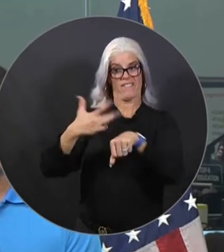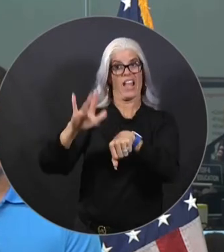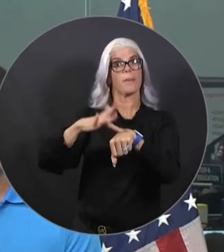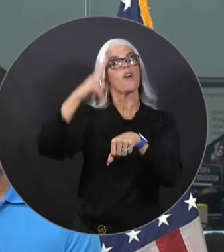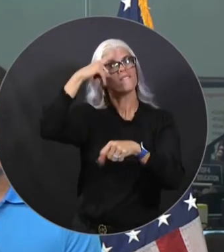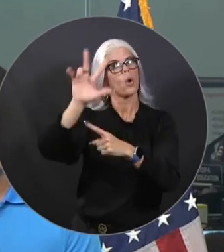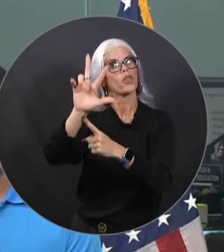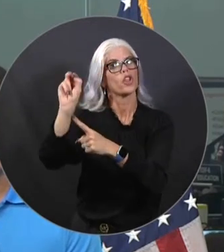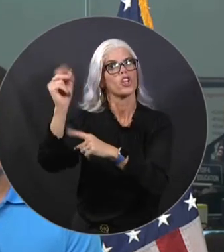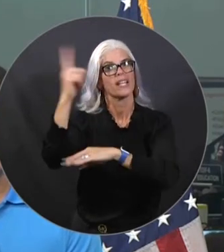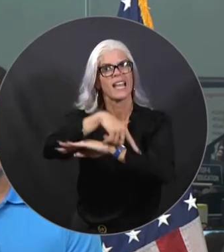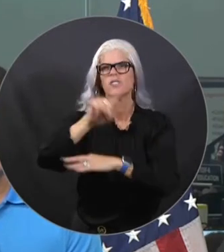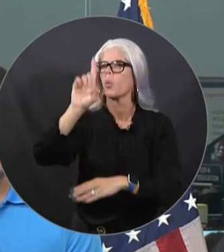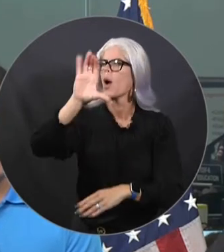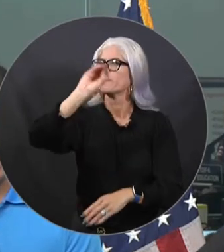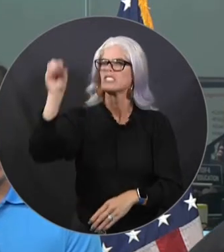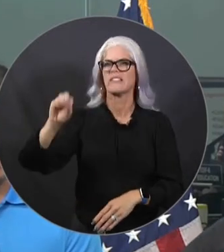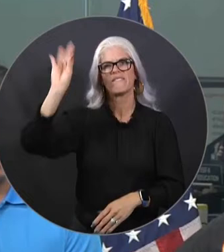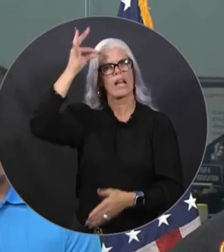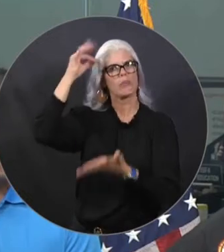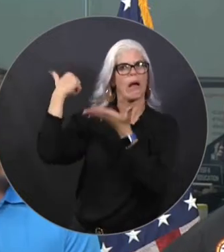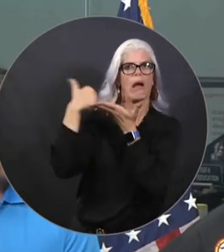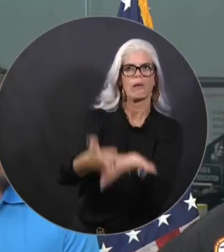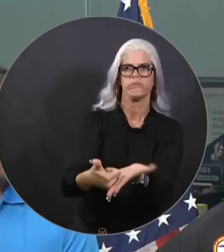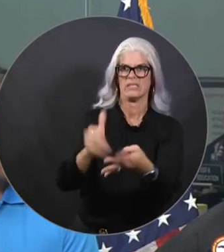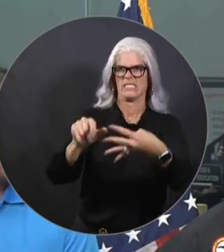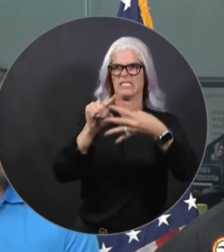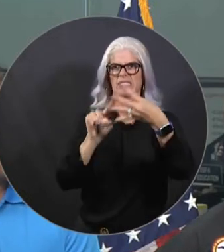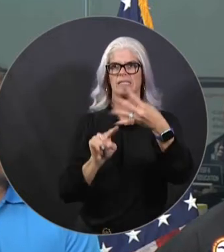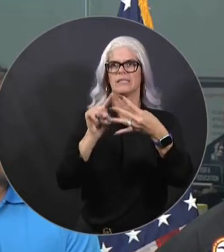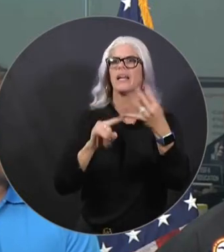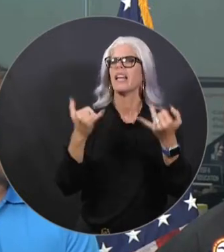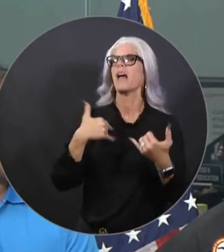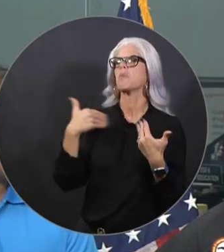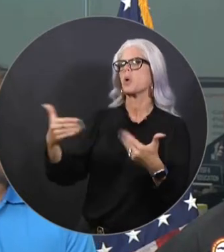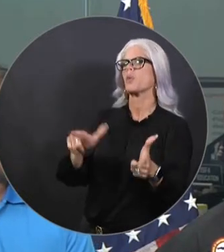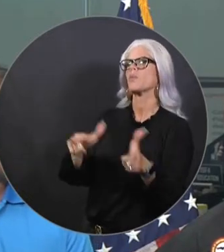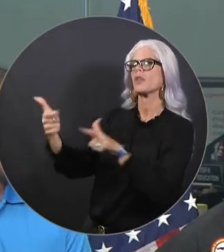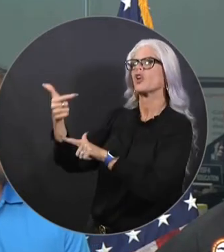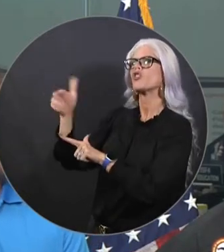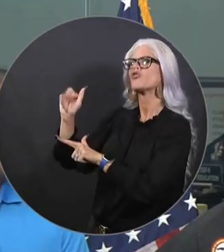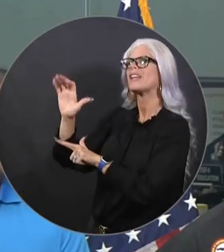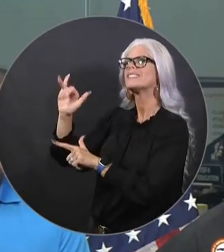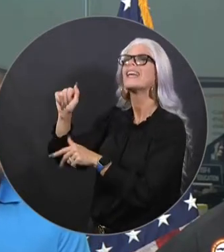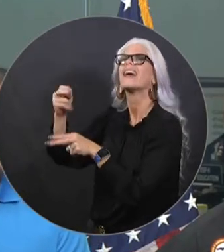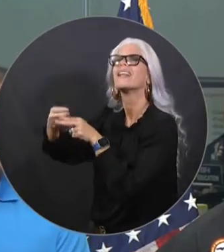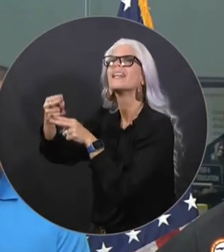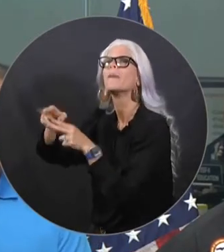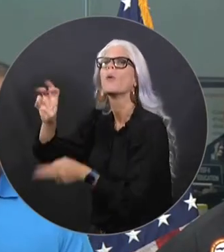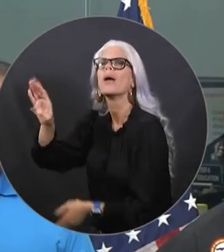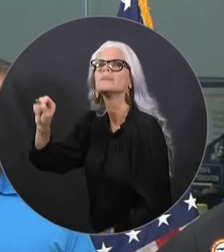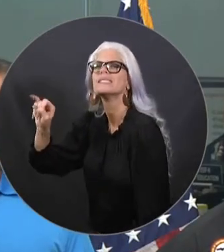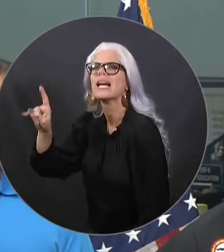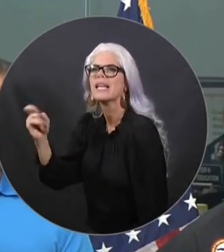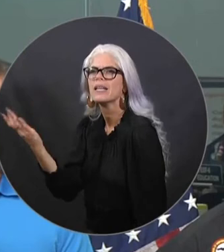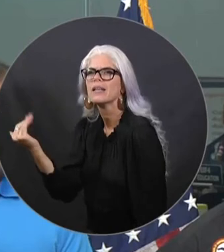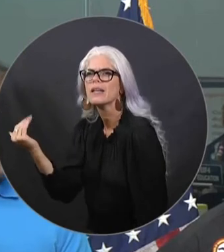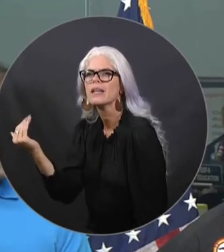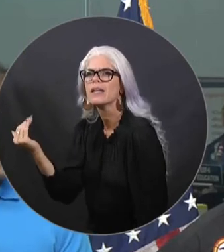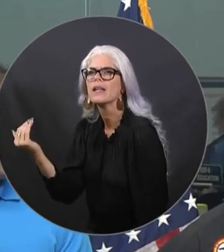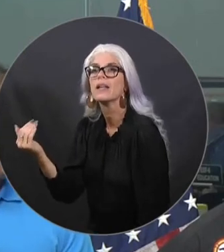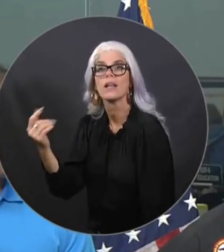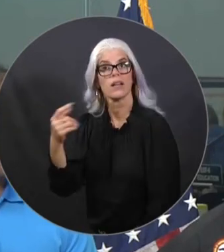100% in federal assistance. I am going to turn to Gracia and ask, what is that website that we need to direct everyone to for mobile intake?